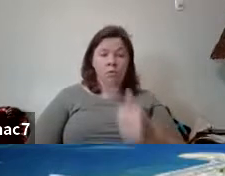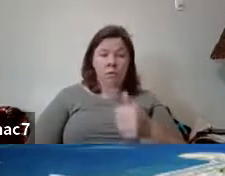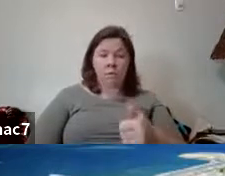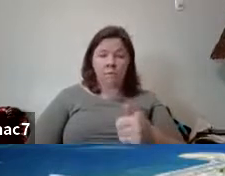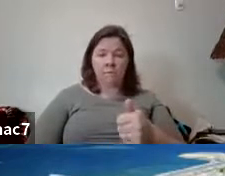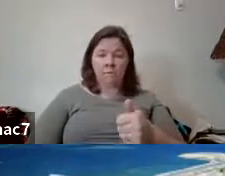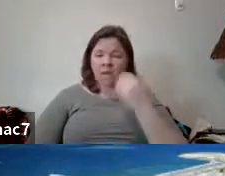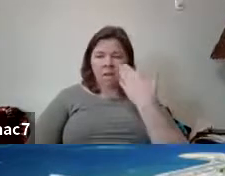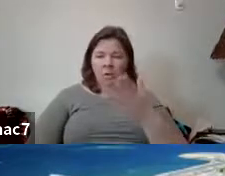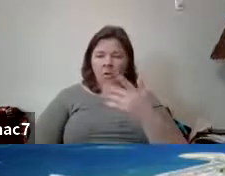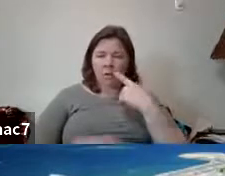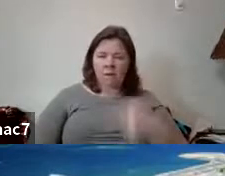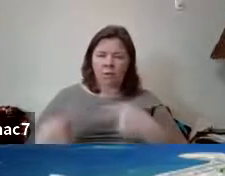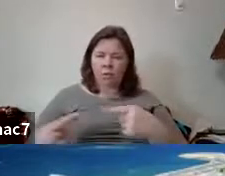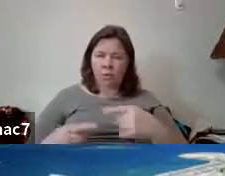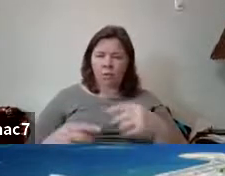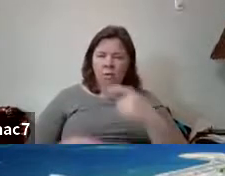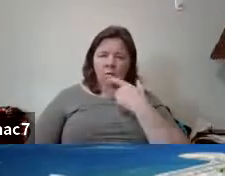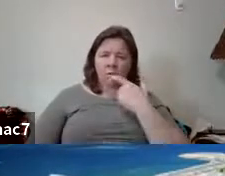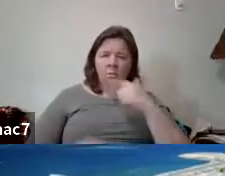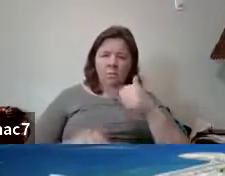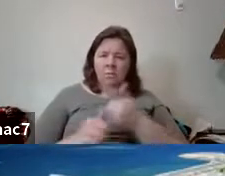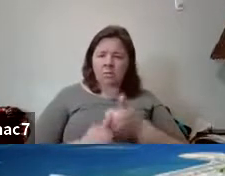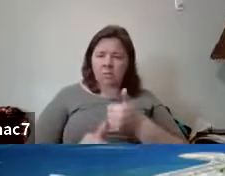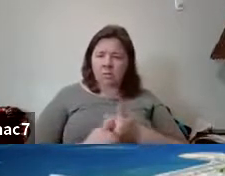I don't know if they're struggling to unmute themselves.